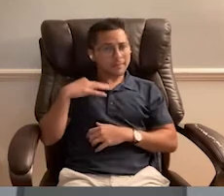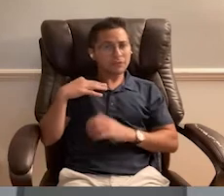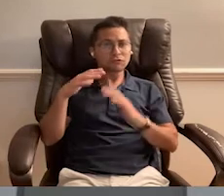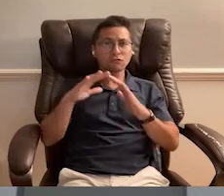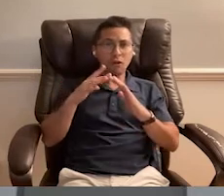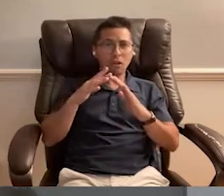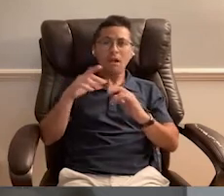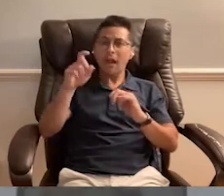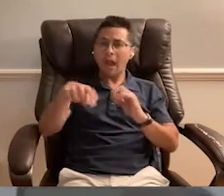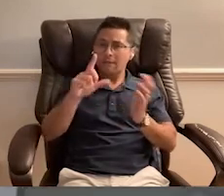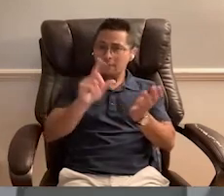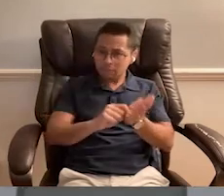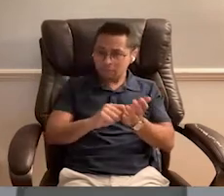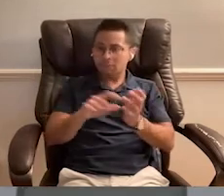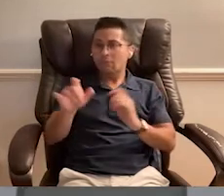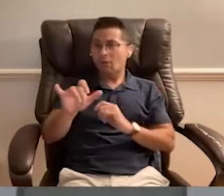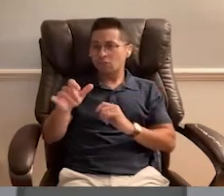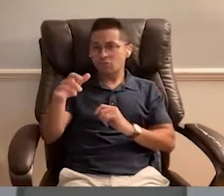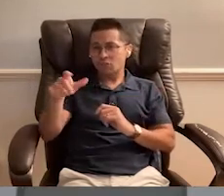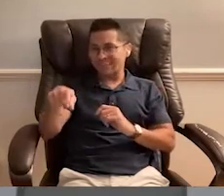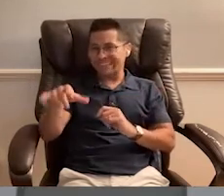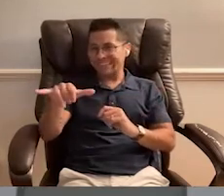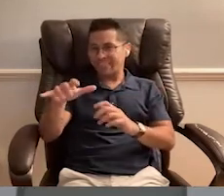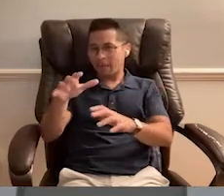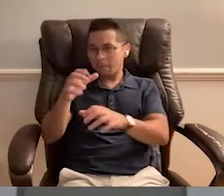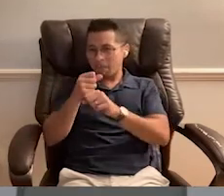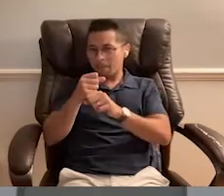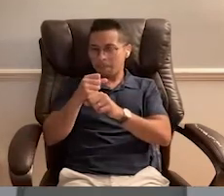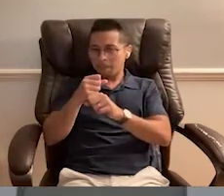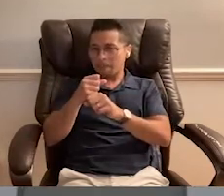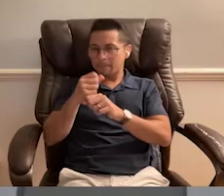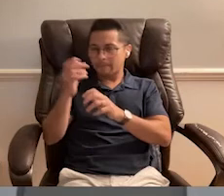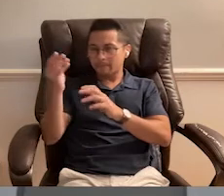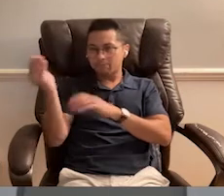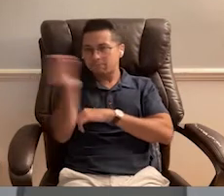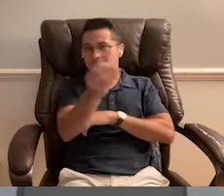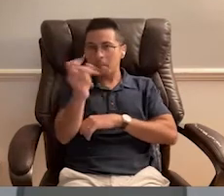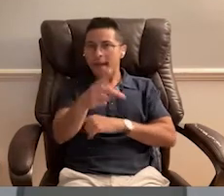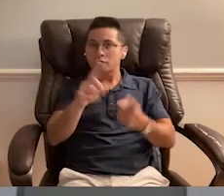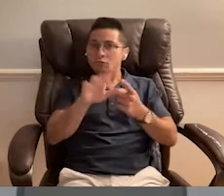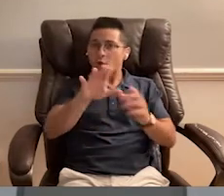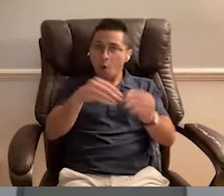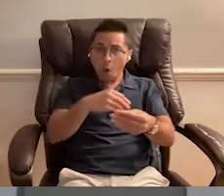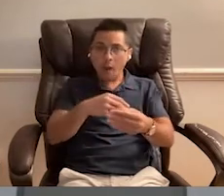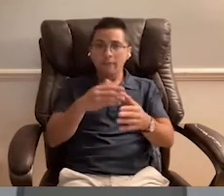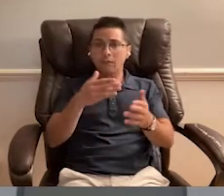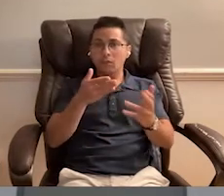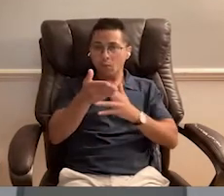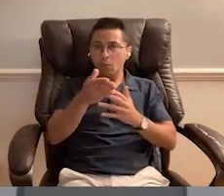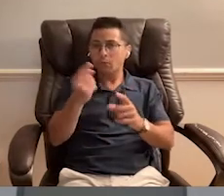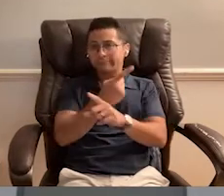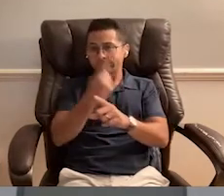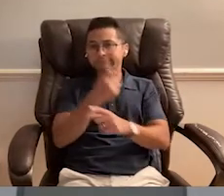earlier. You'll get that application online. It does have to be printed, and you do need that back to your